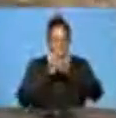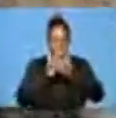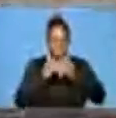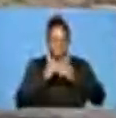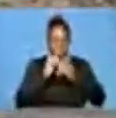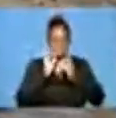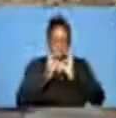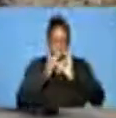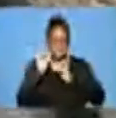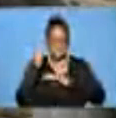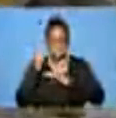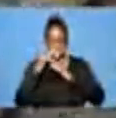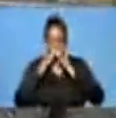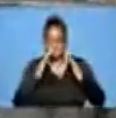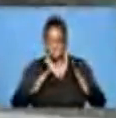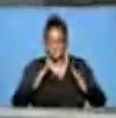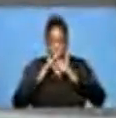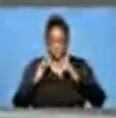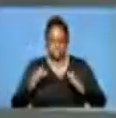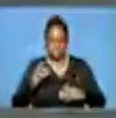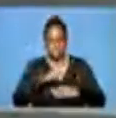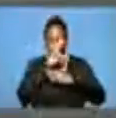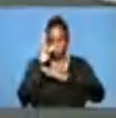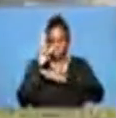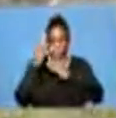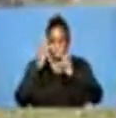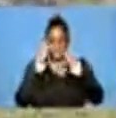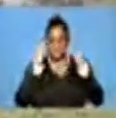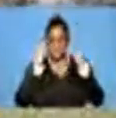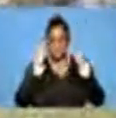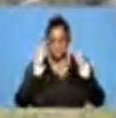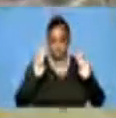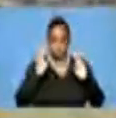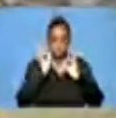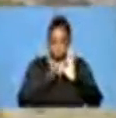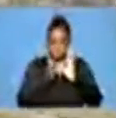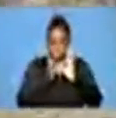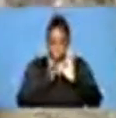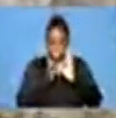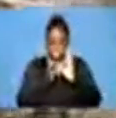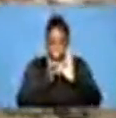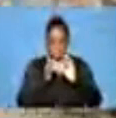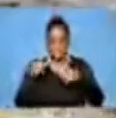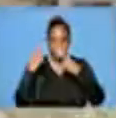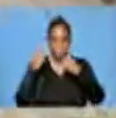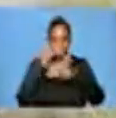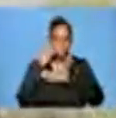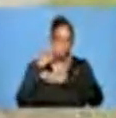10 homes. Now, through HARP, roof, window, and siding repairs were done, allowing